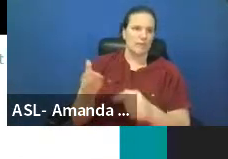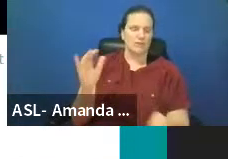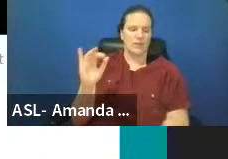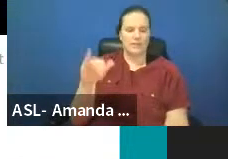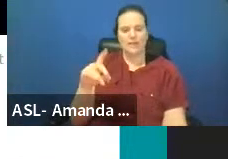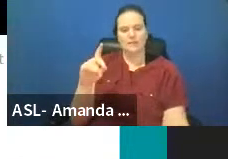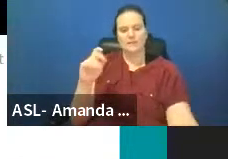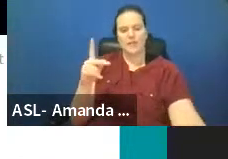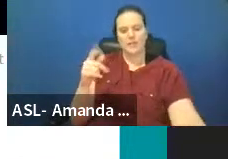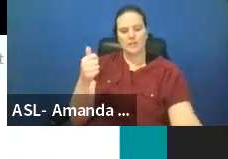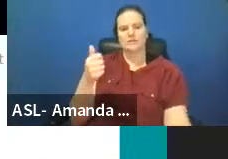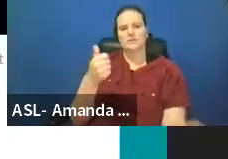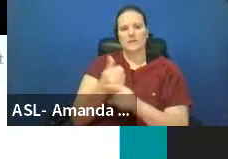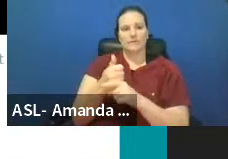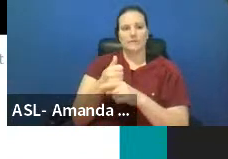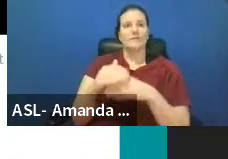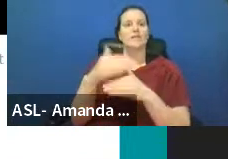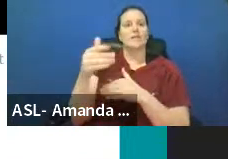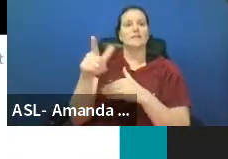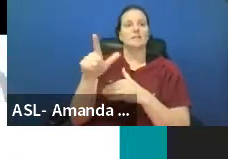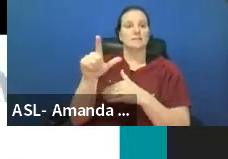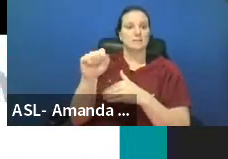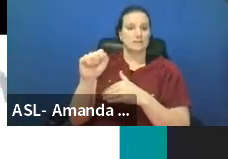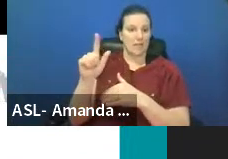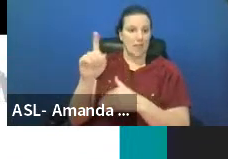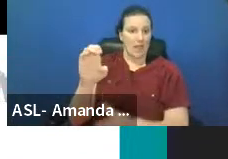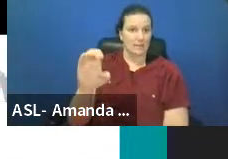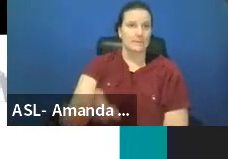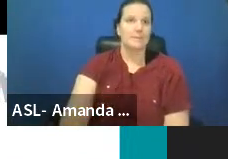itself. Next slide.